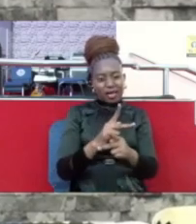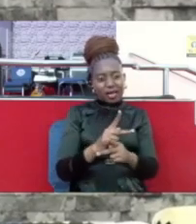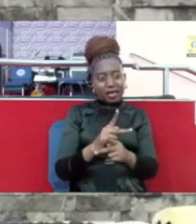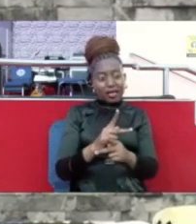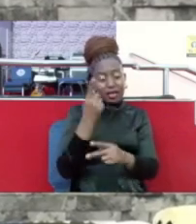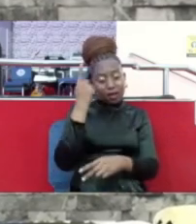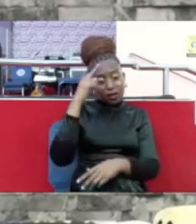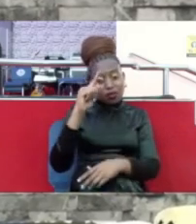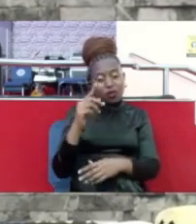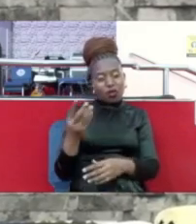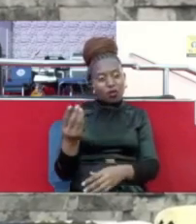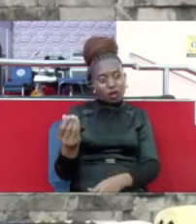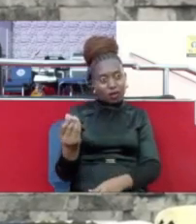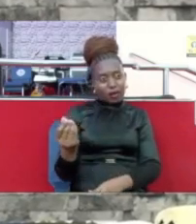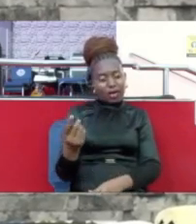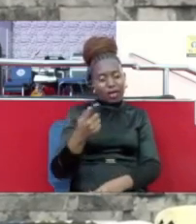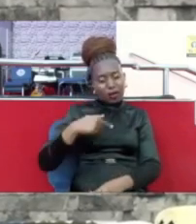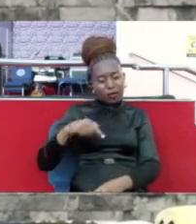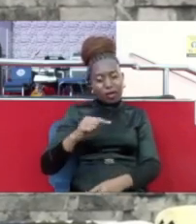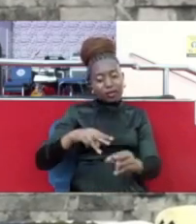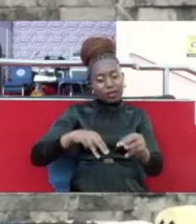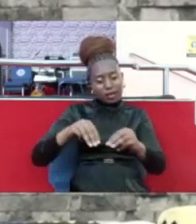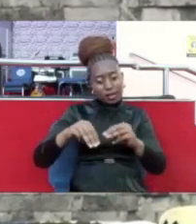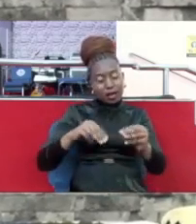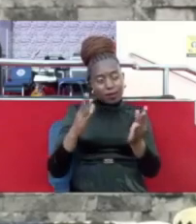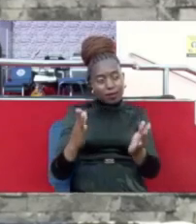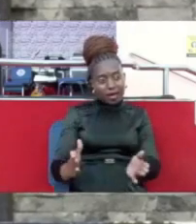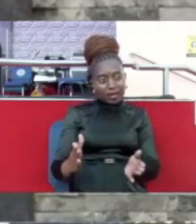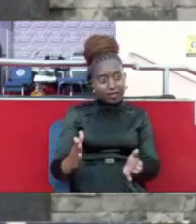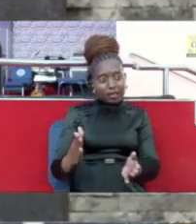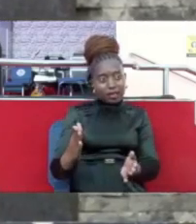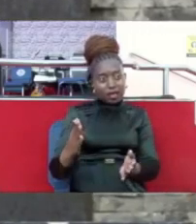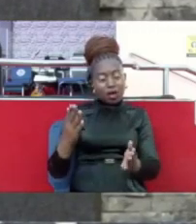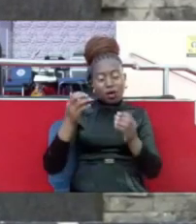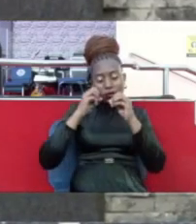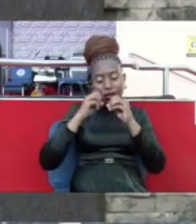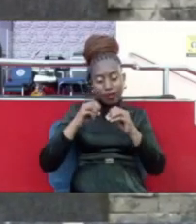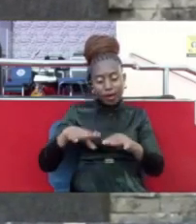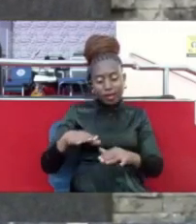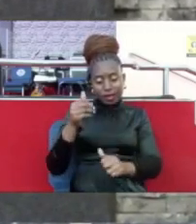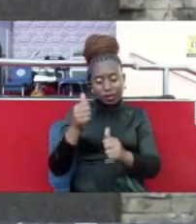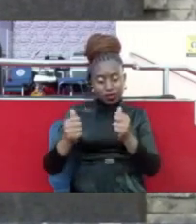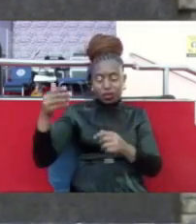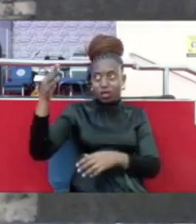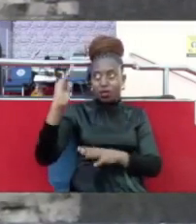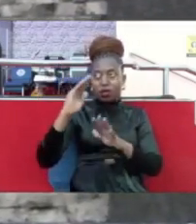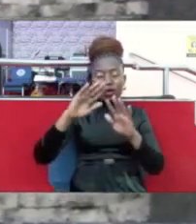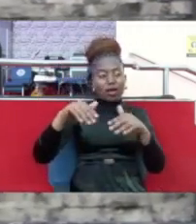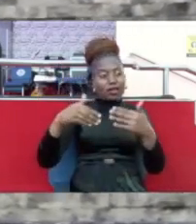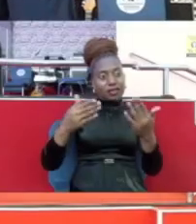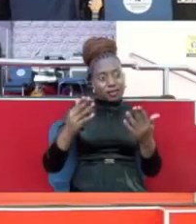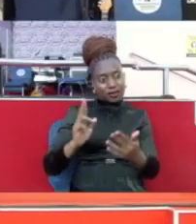We are managers. Sisi ni wakurugenzi. Of the blessing that God has given us. Wasimamizi wa baraka ambazo Mungu